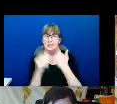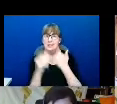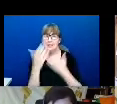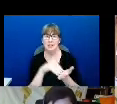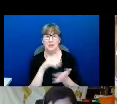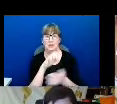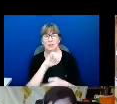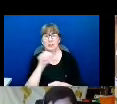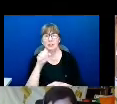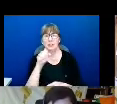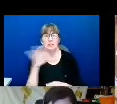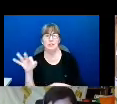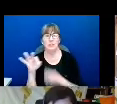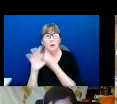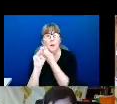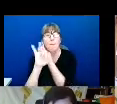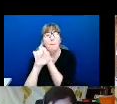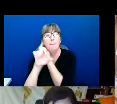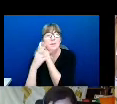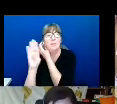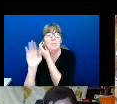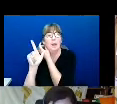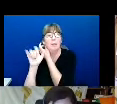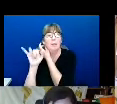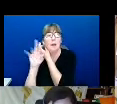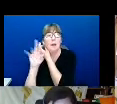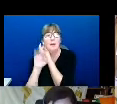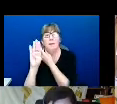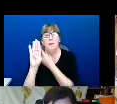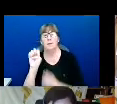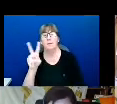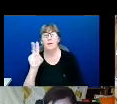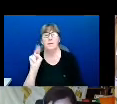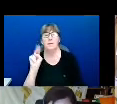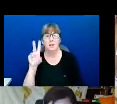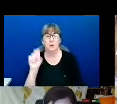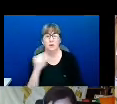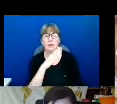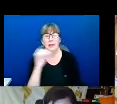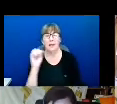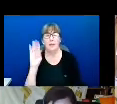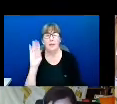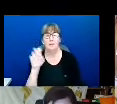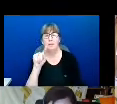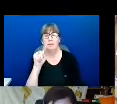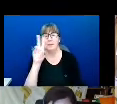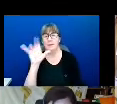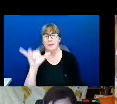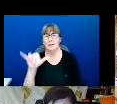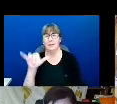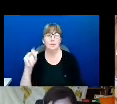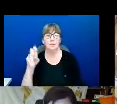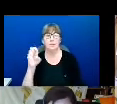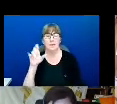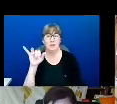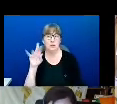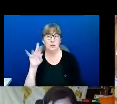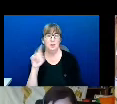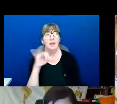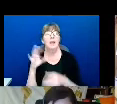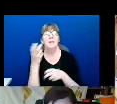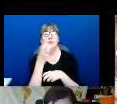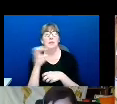Betsy Peterson. Additionally, we have with us Adam Kuhn from the Transition Coordinator for Fayette County